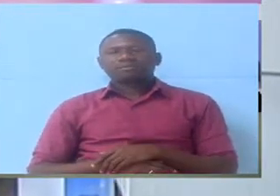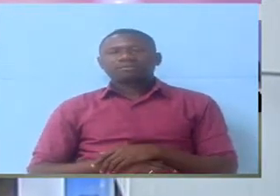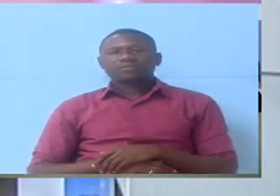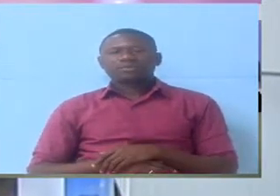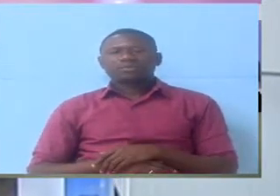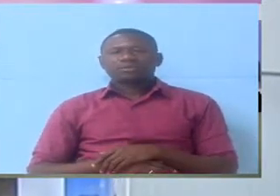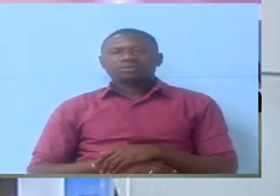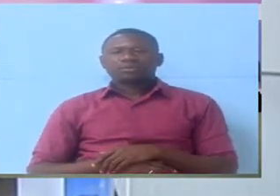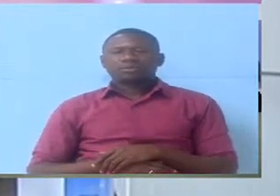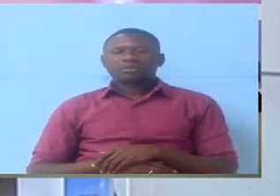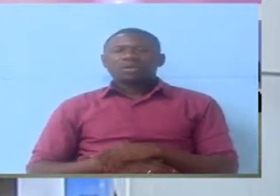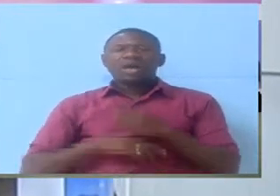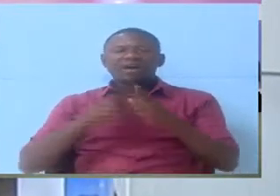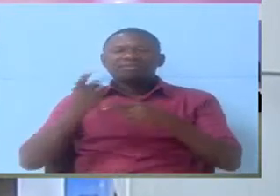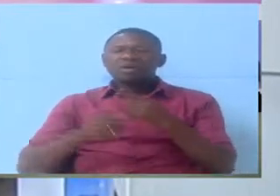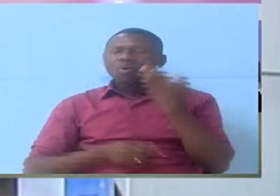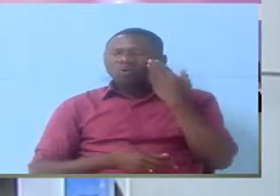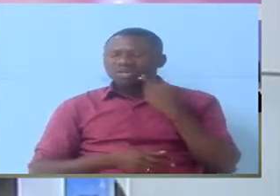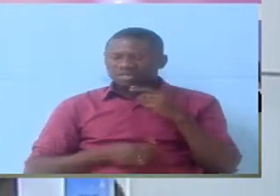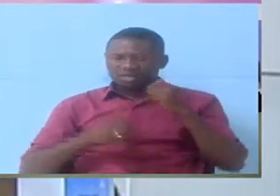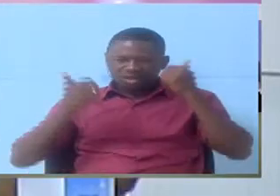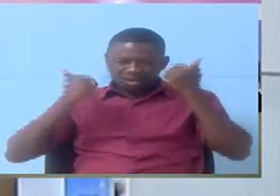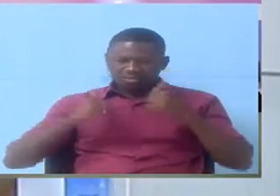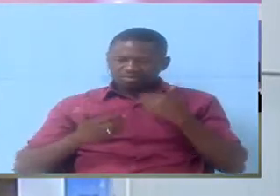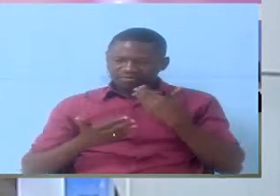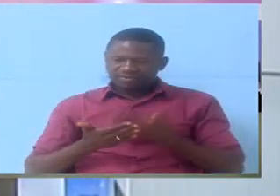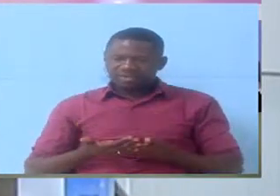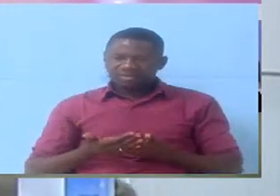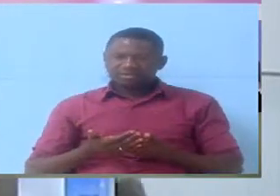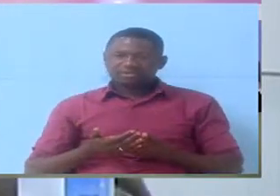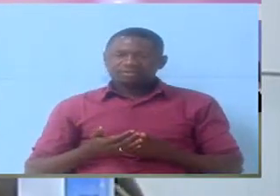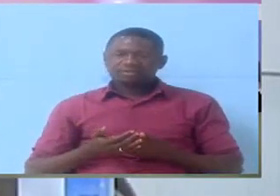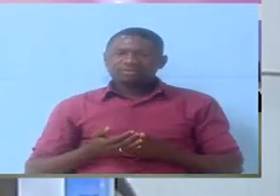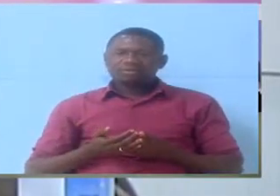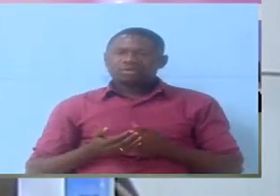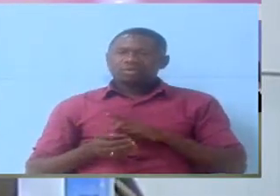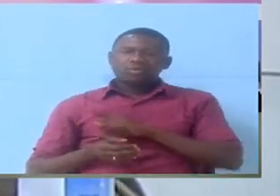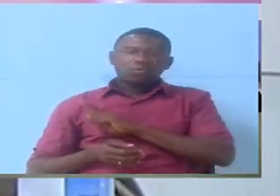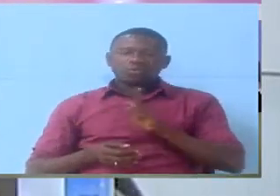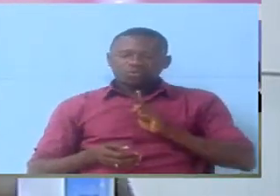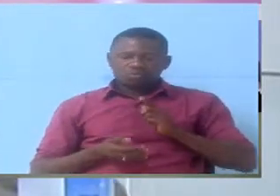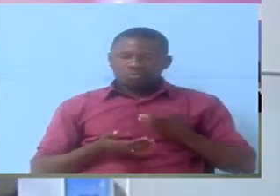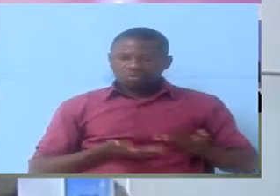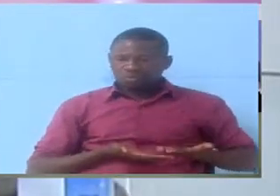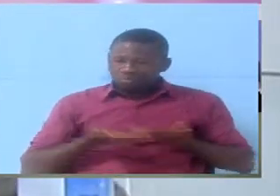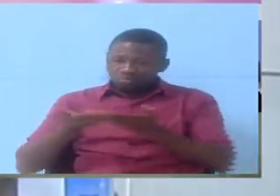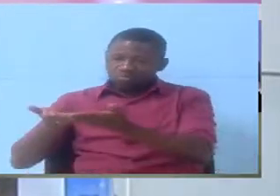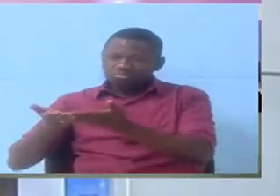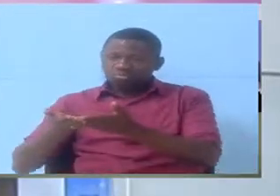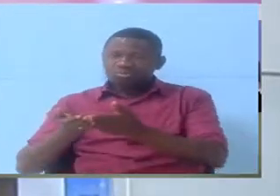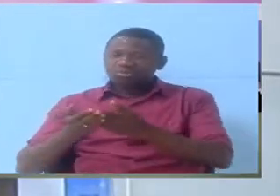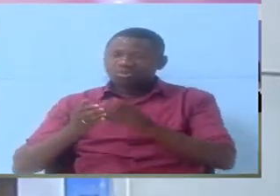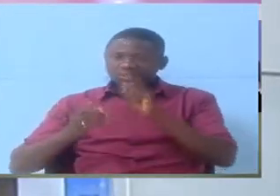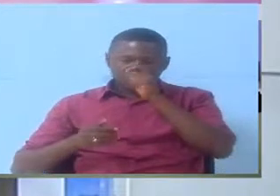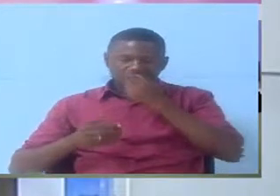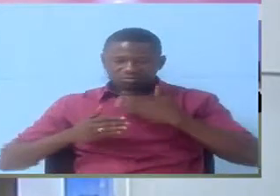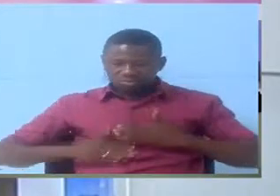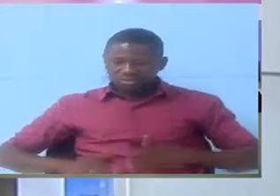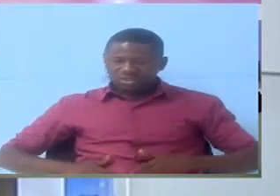when that happened, council, I went outside. So we put the bodies inside the chambers.